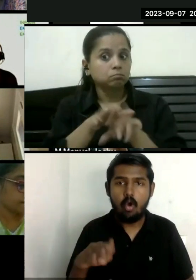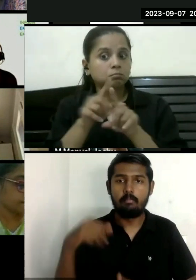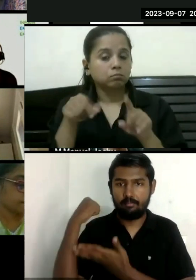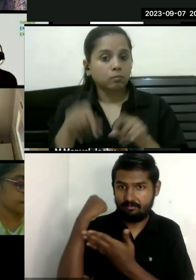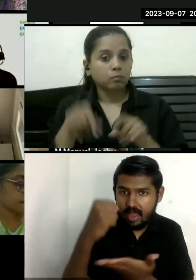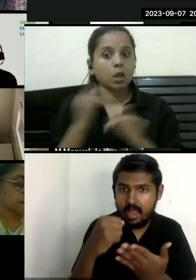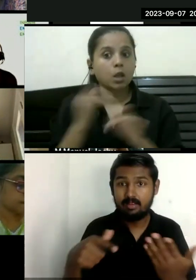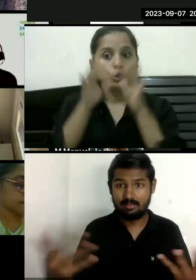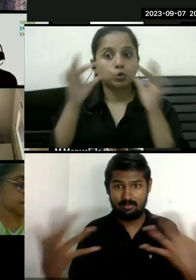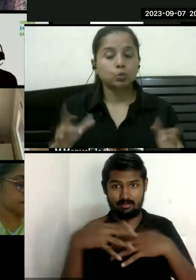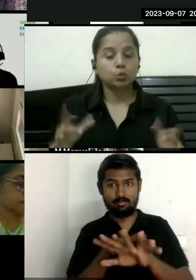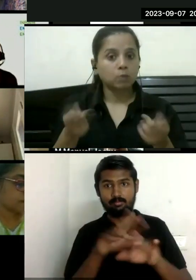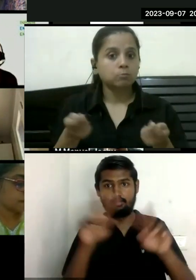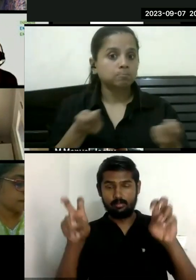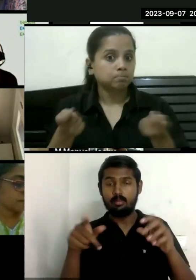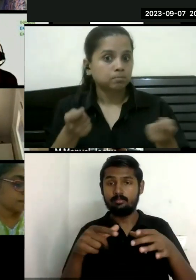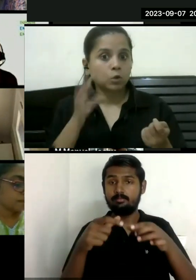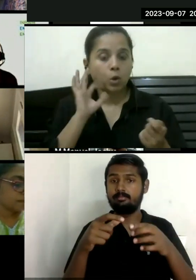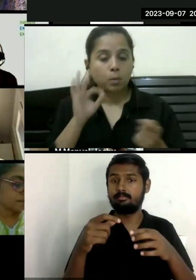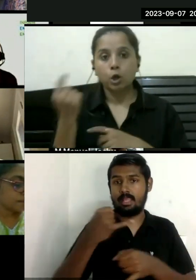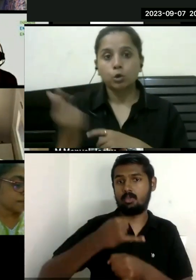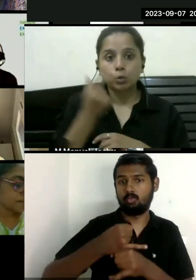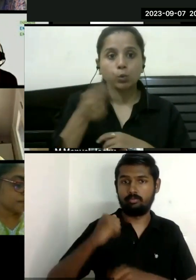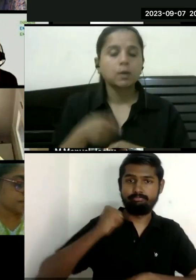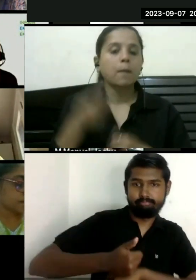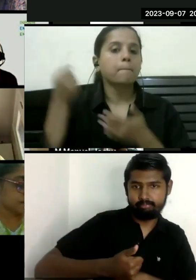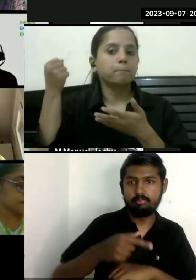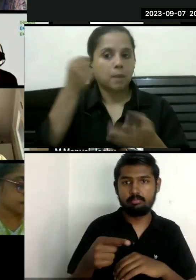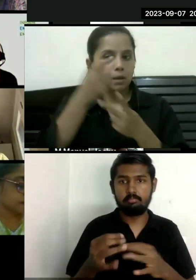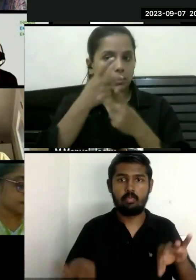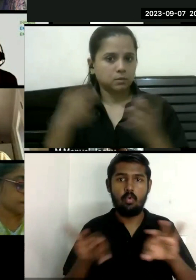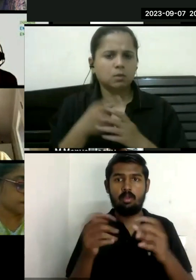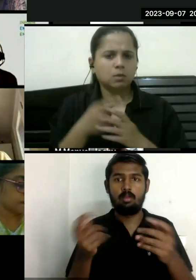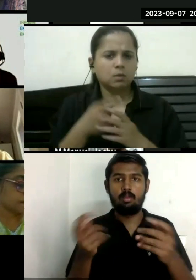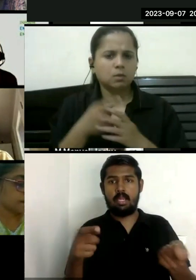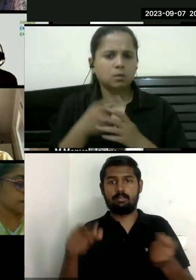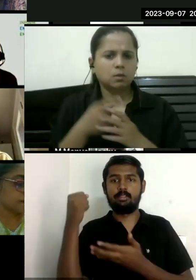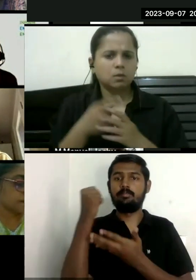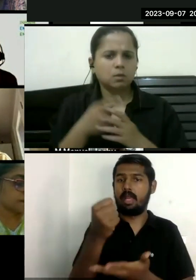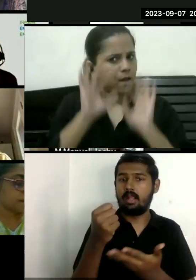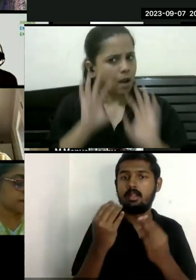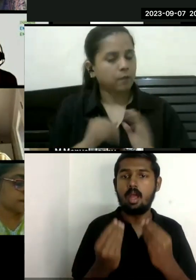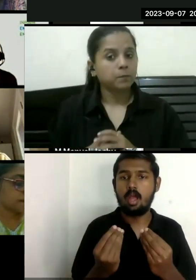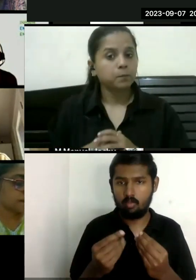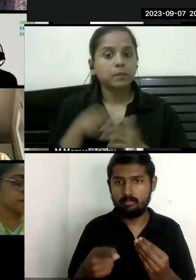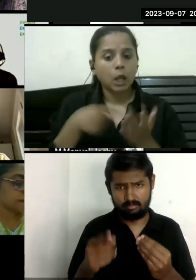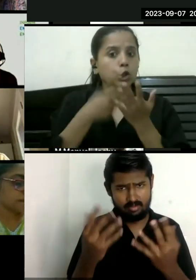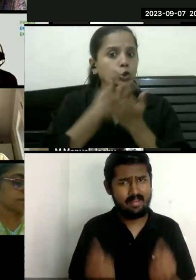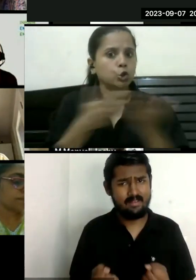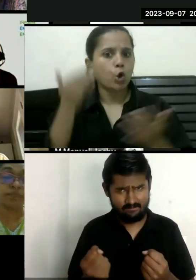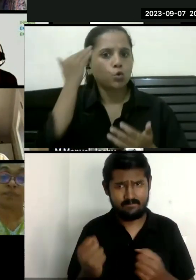for effective utilization of the budget, which is already allocated, and to know the resources that is required